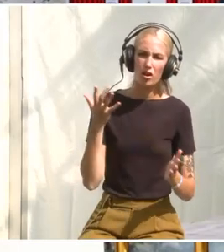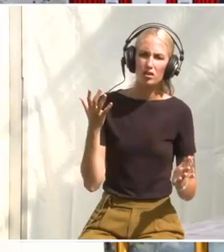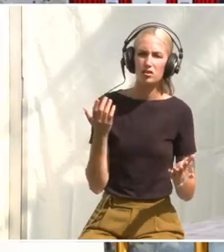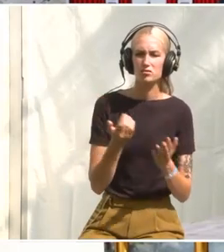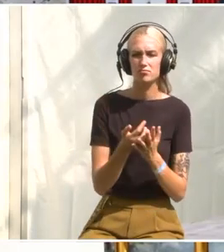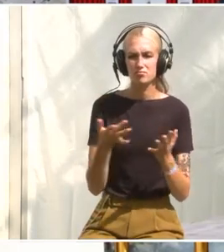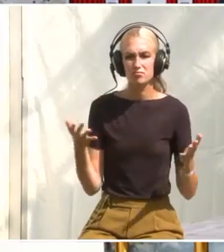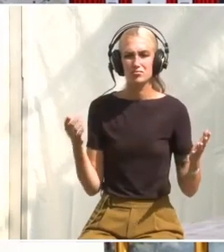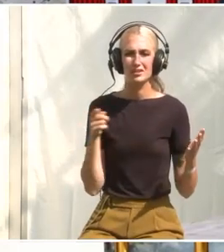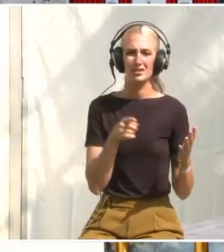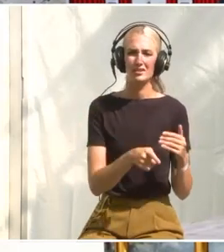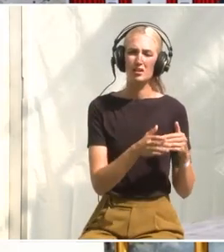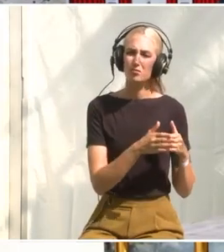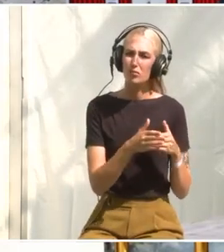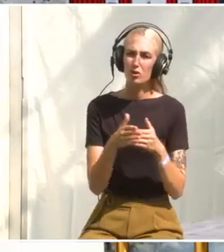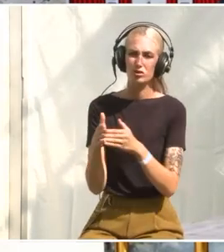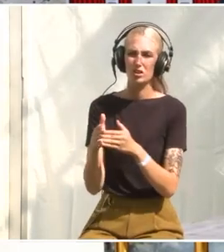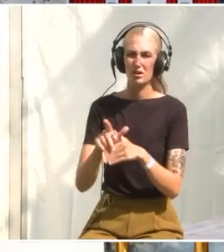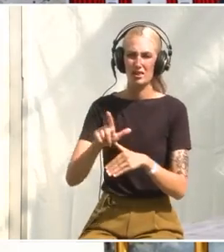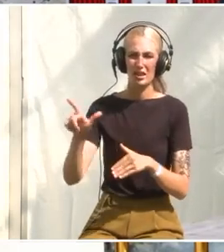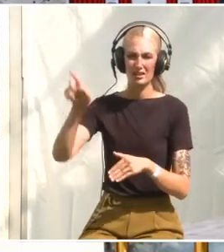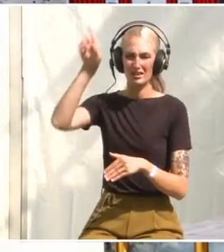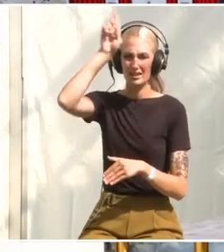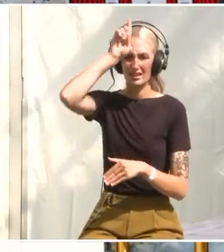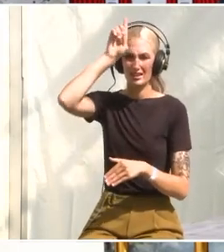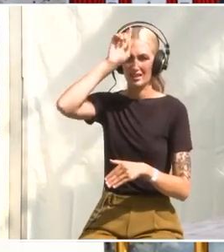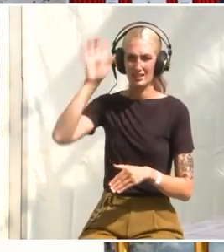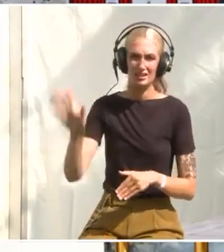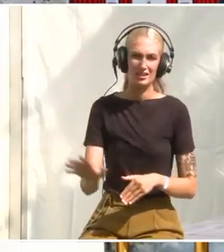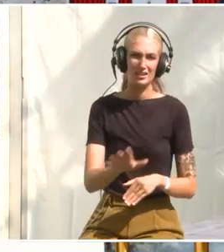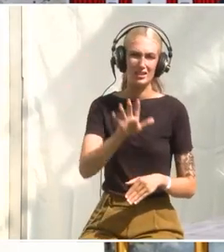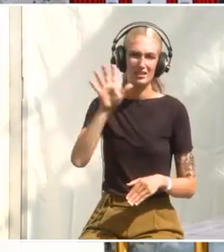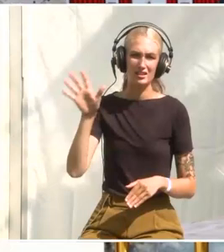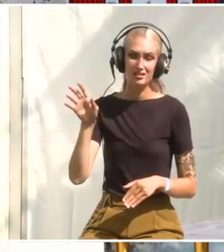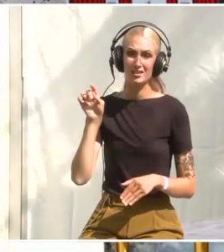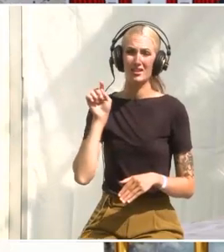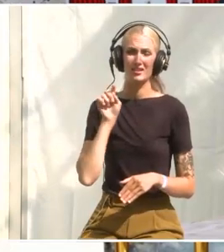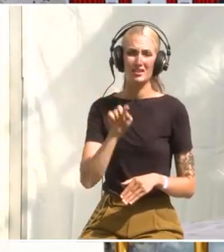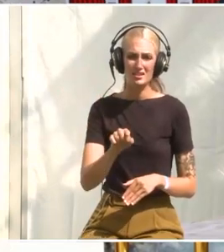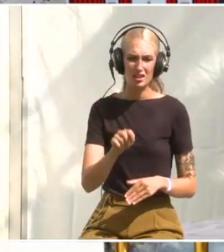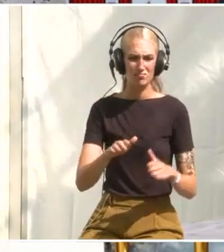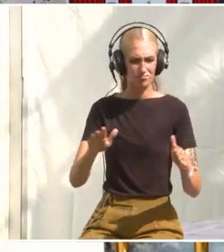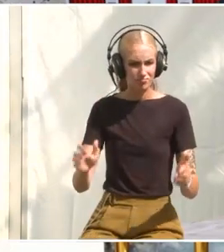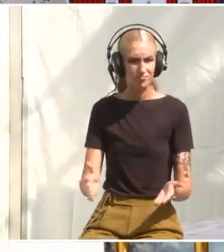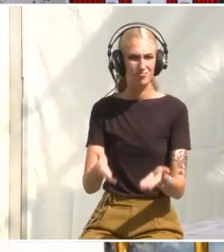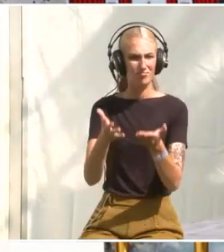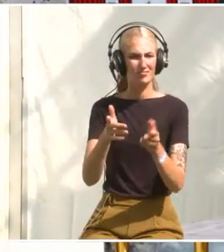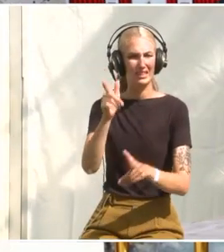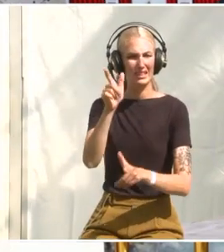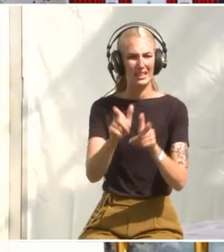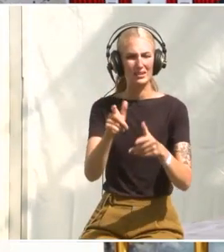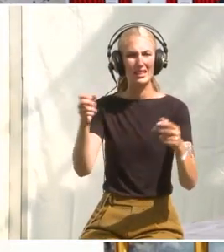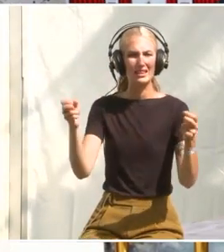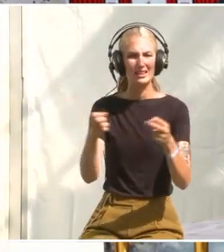were impacting most Western countries. And this is what really pushed people to kind of take on this